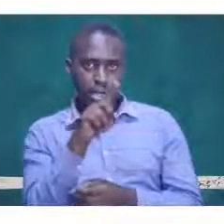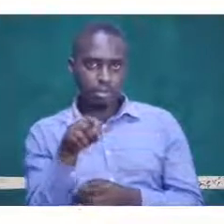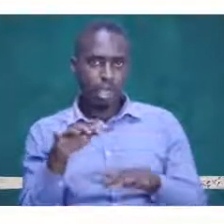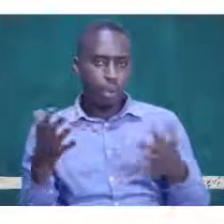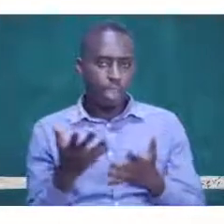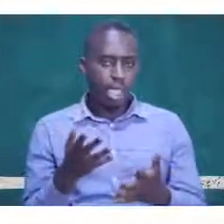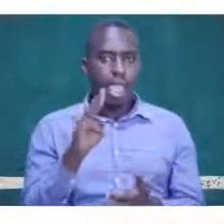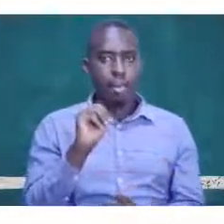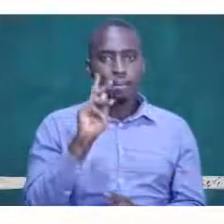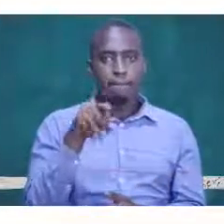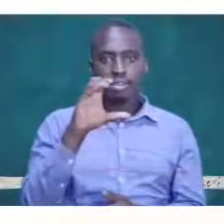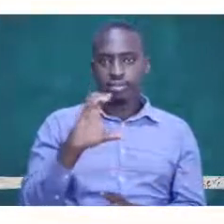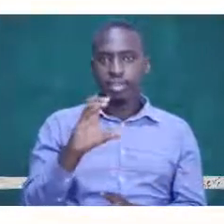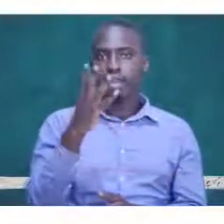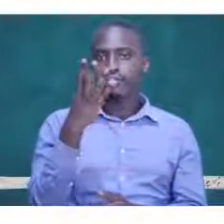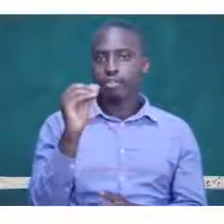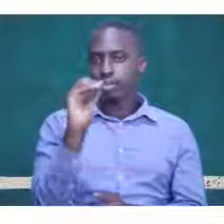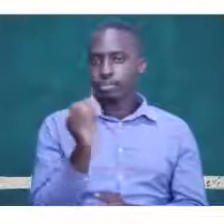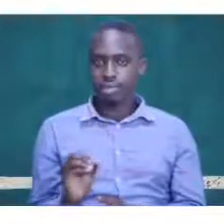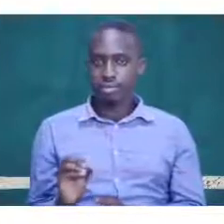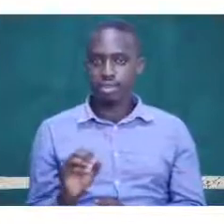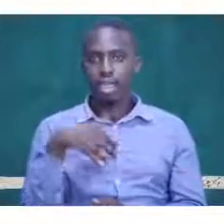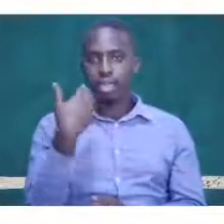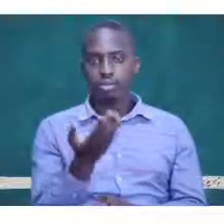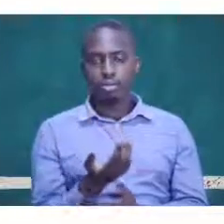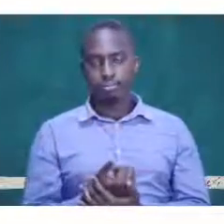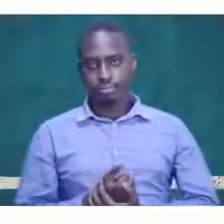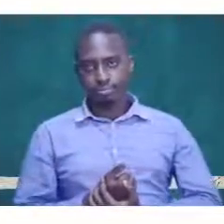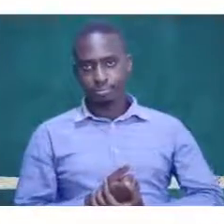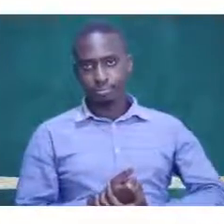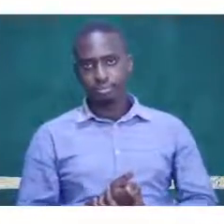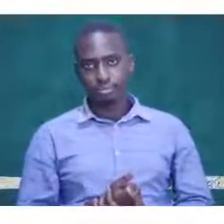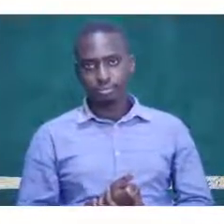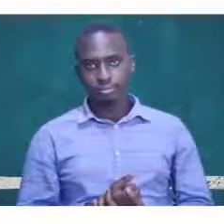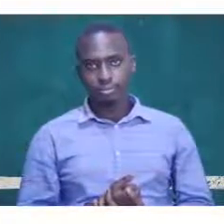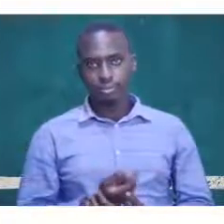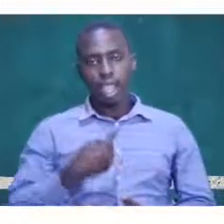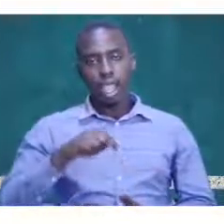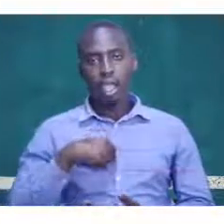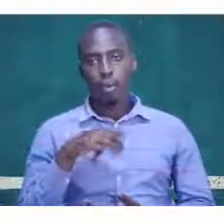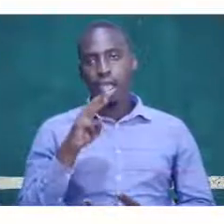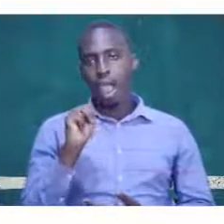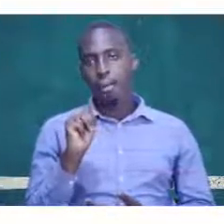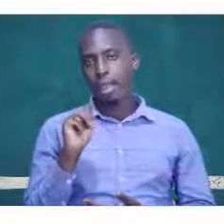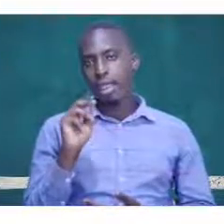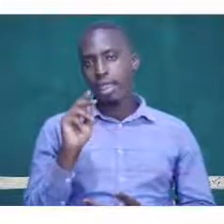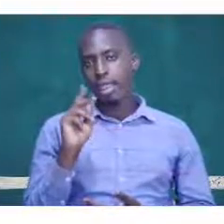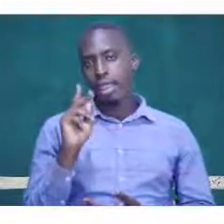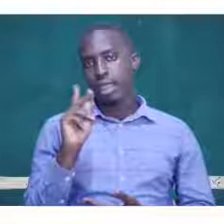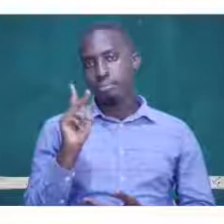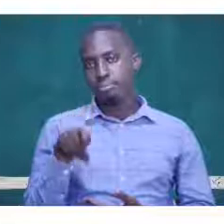MPC is 40%. Marginal propensity to consume is 40%. Our marginal propensity